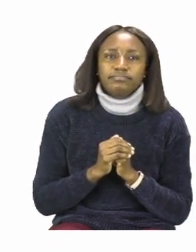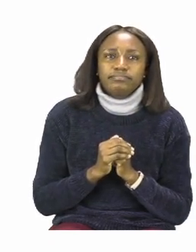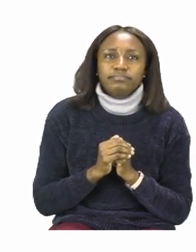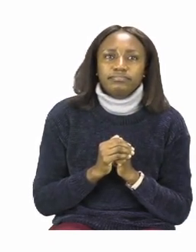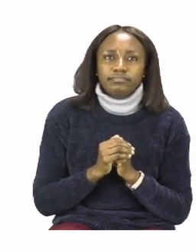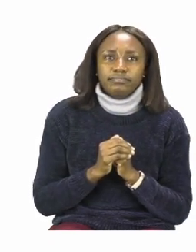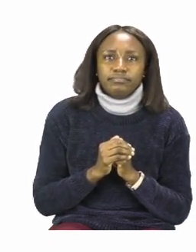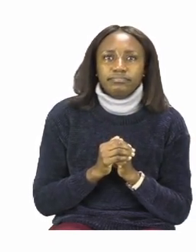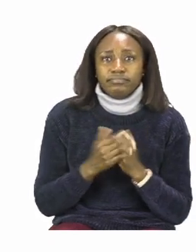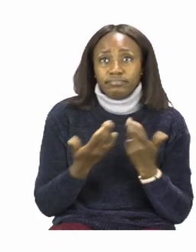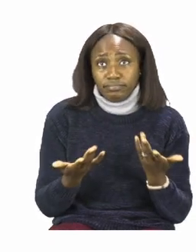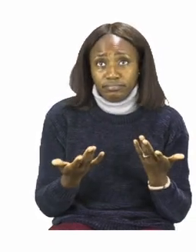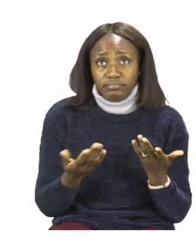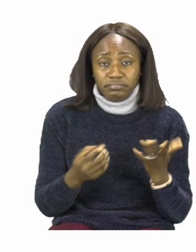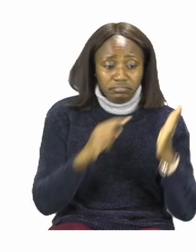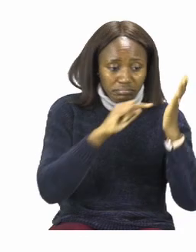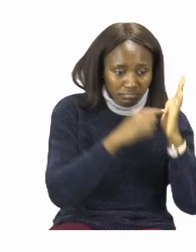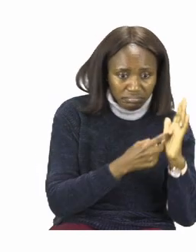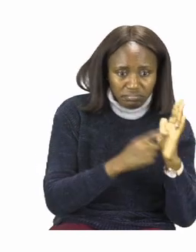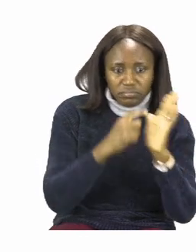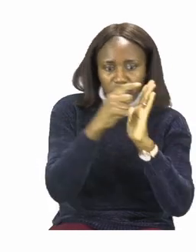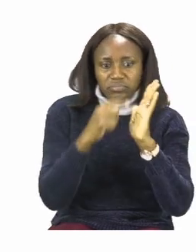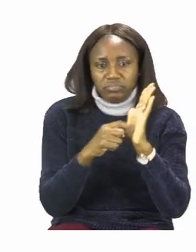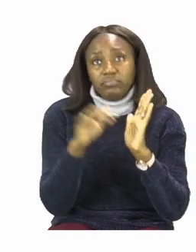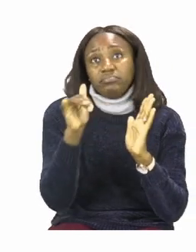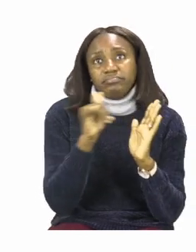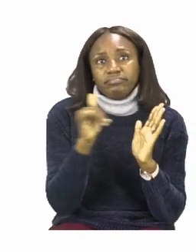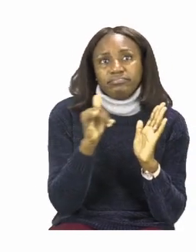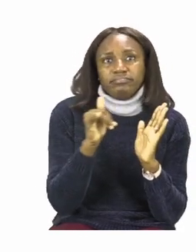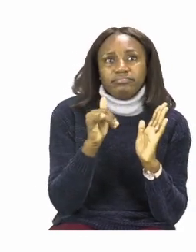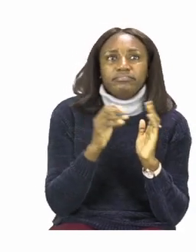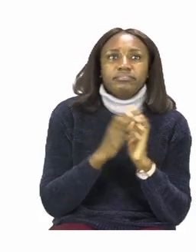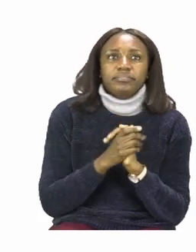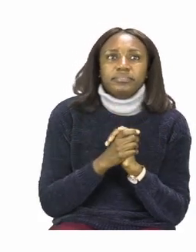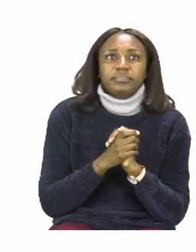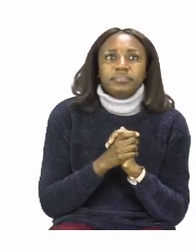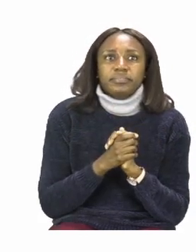Put a cross in the correct box.